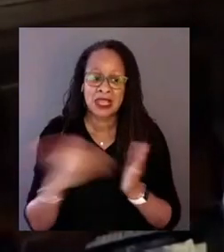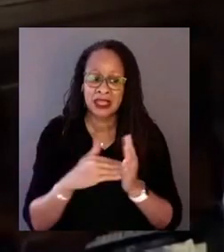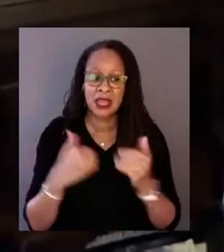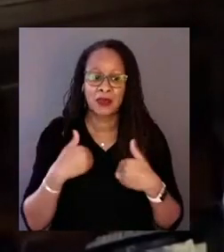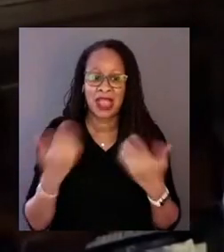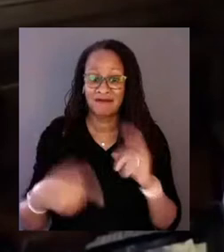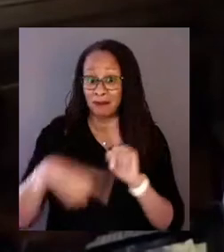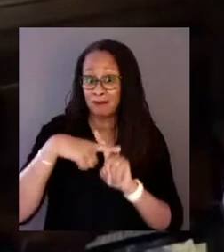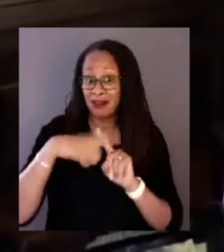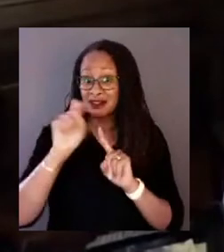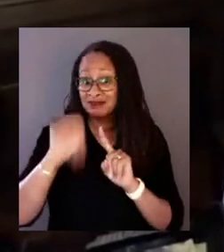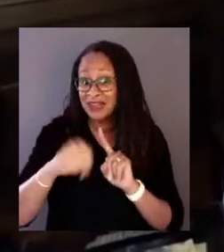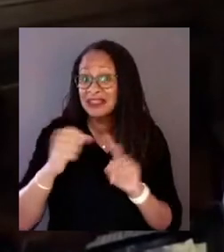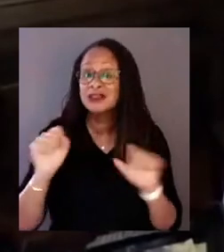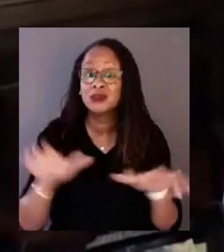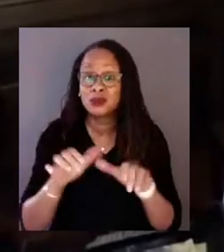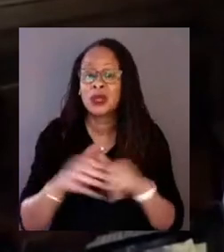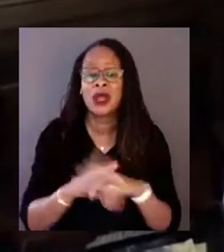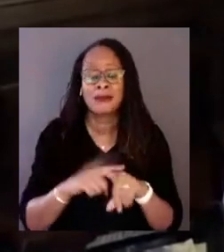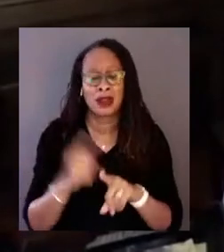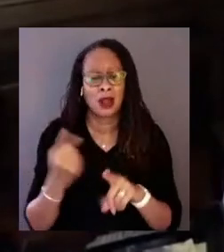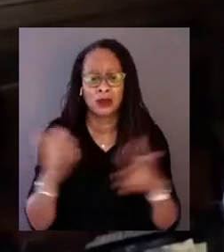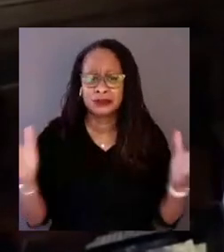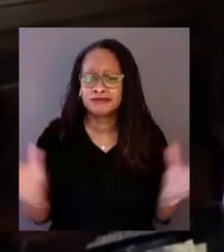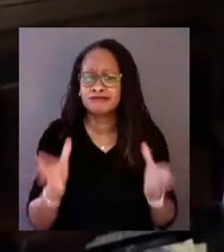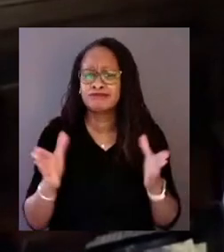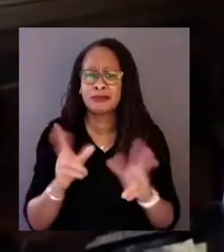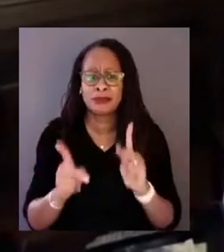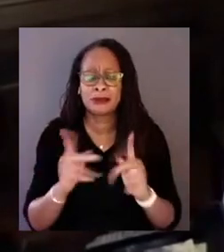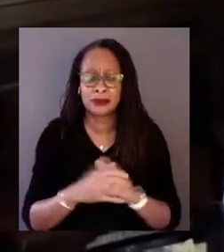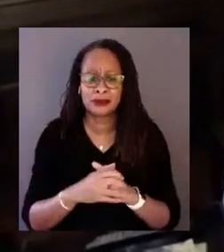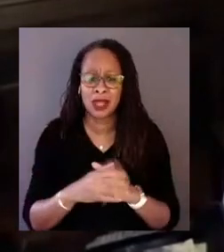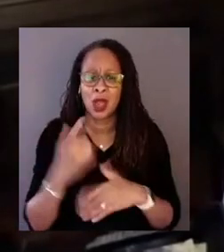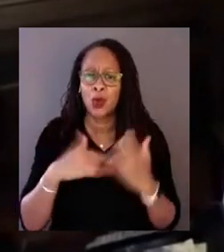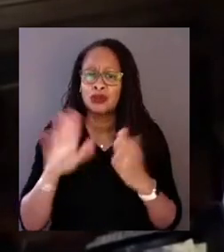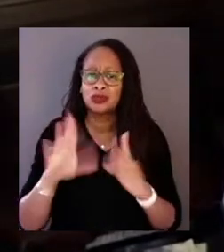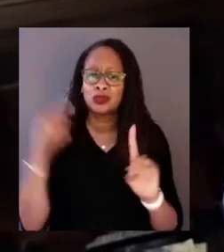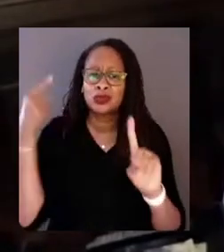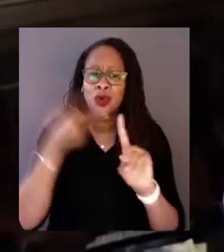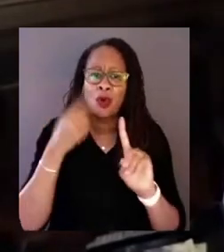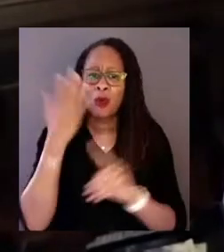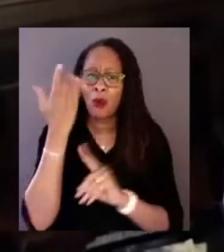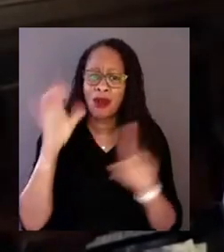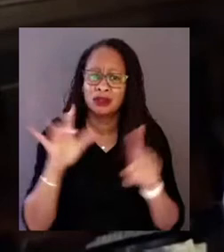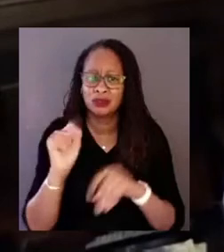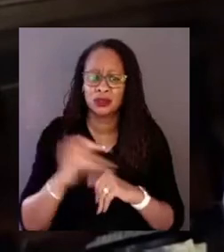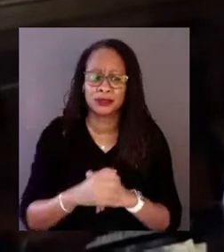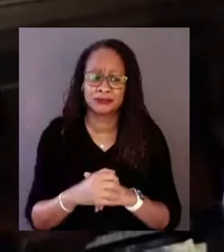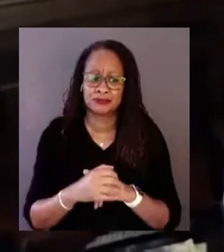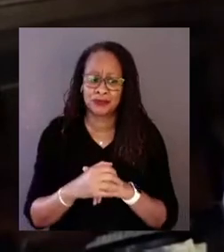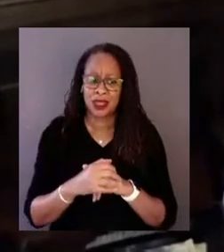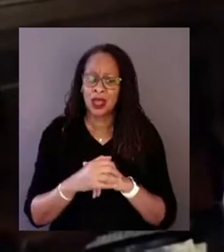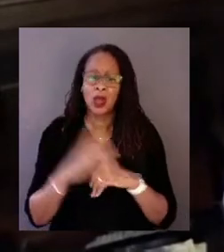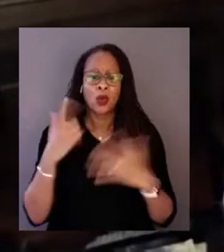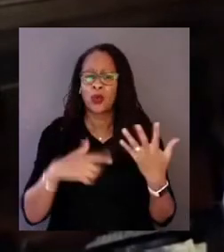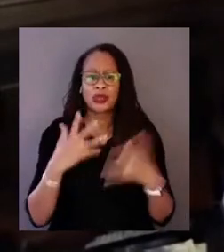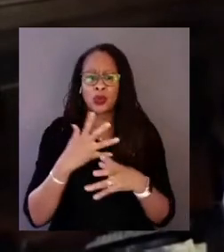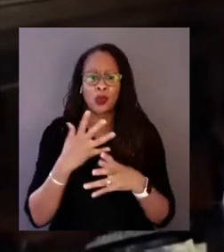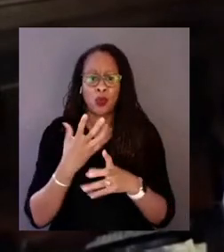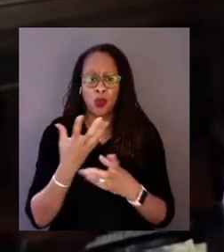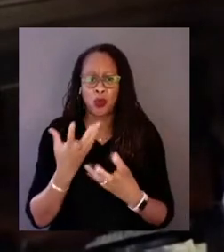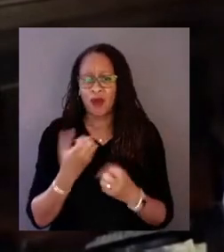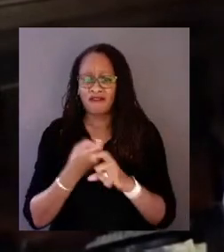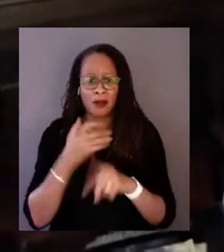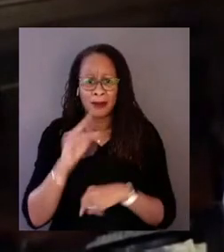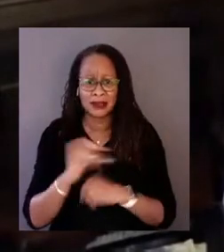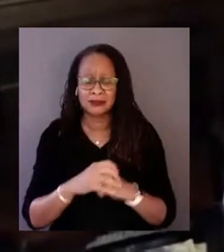just really always urge people to kind of ask them, it's like, what's your goal? Why are you doing this? You know, what do you want to get out of it? For some people,